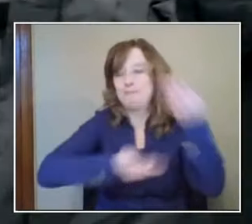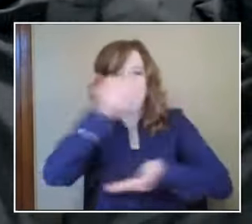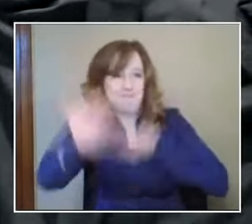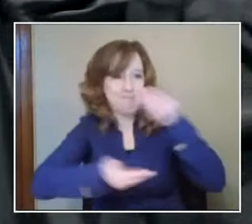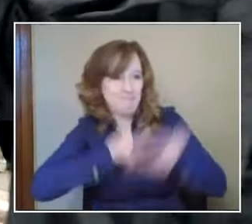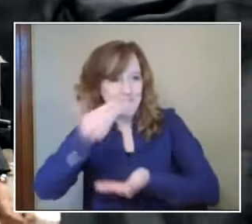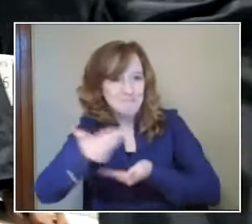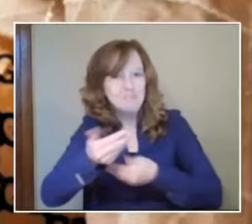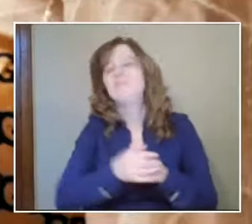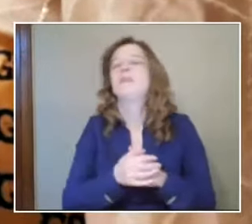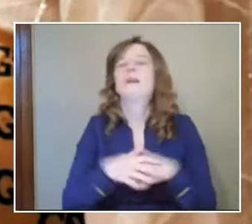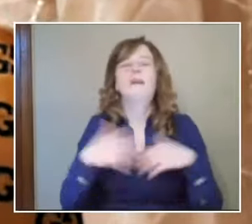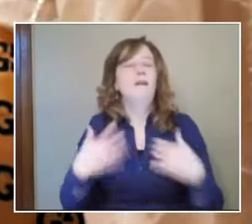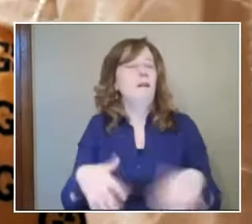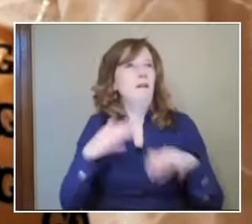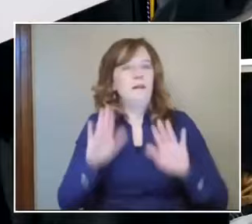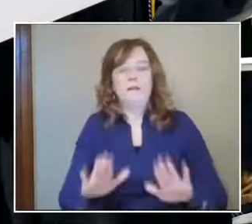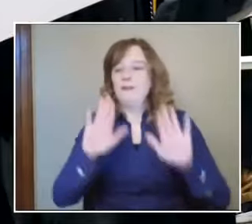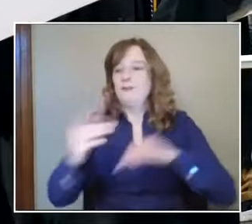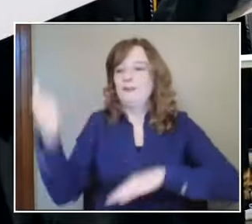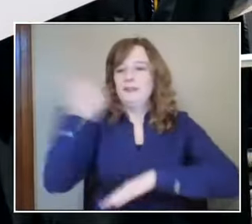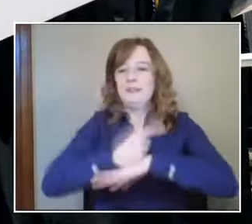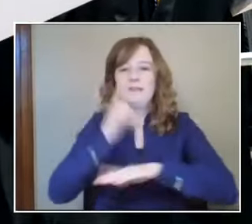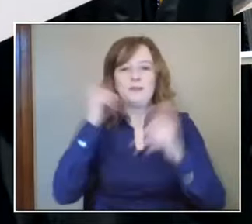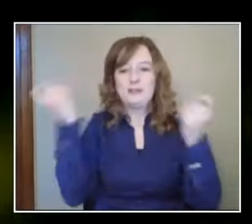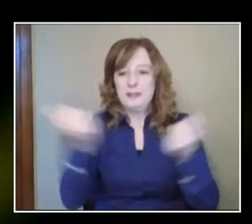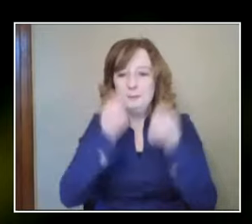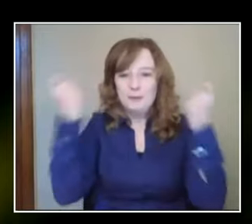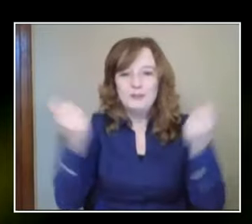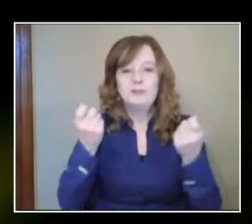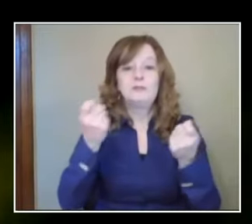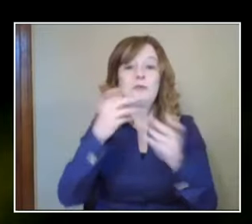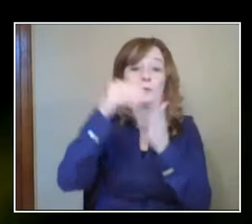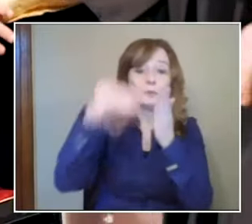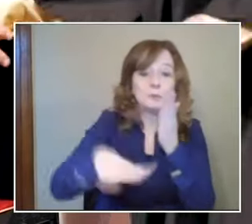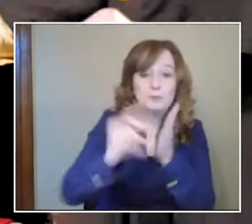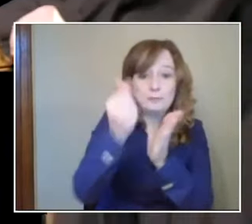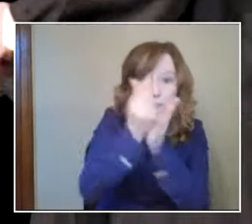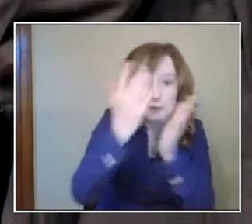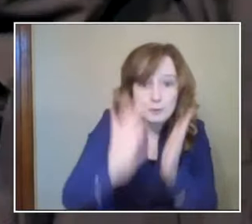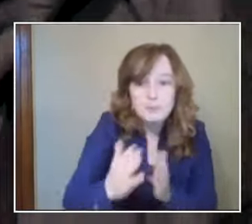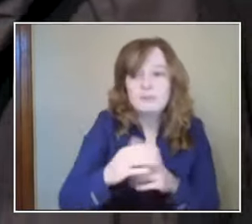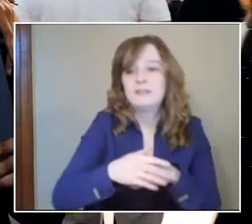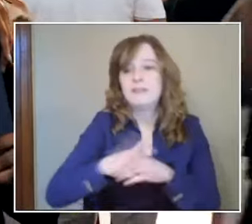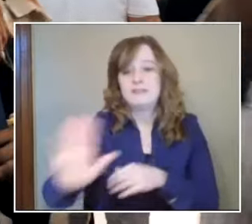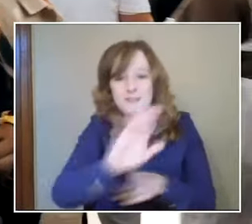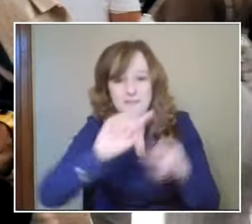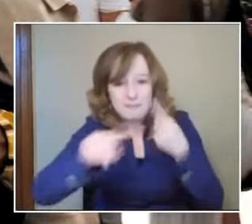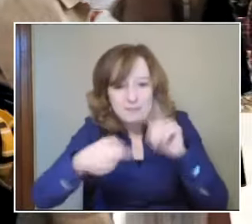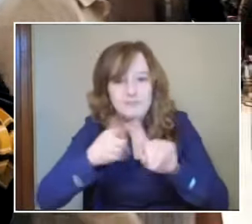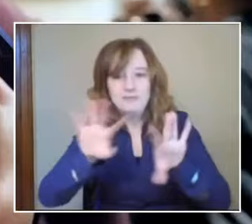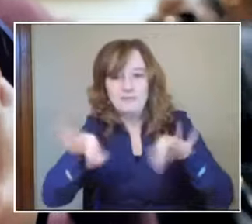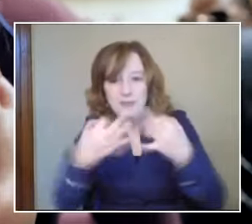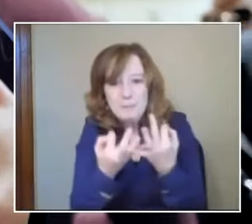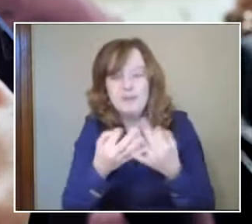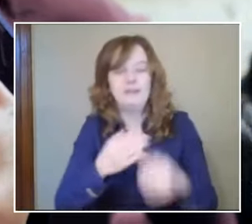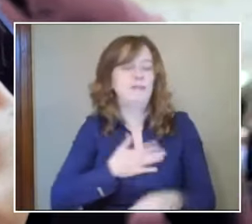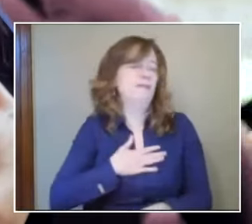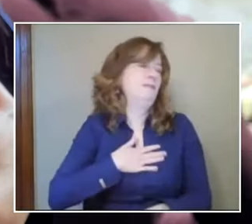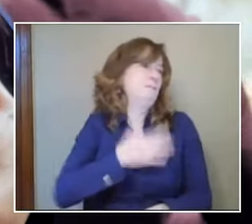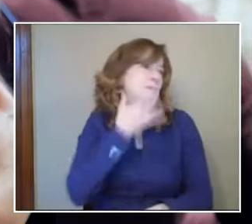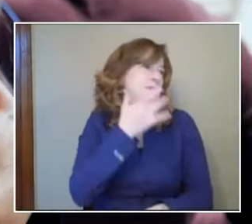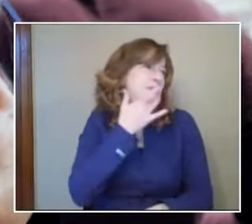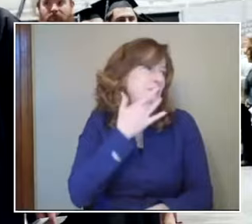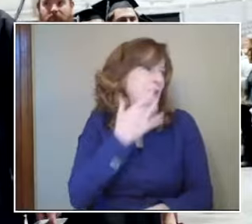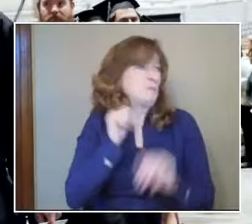our graduates, their families, and their friends. Commencement's always my favorite day. The opportunity to join you and your families